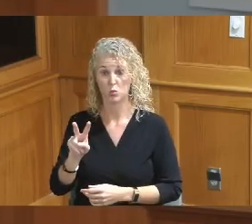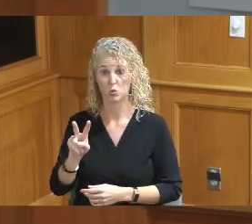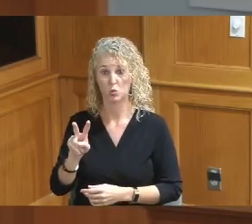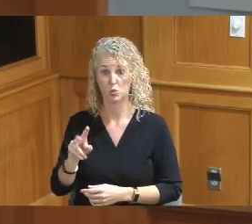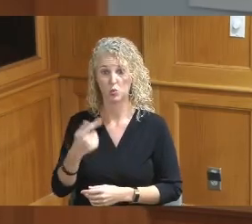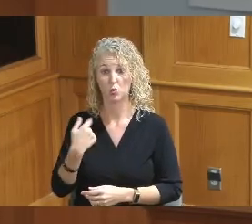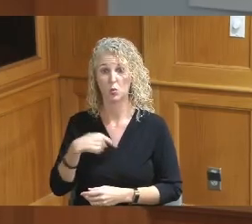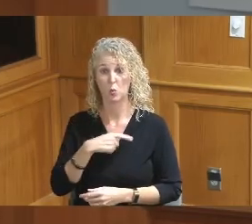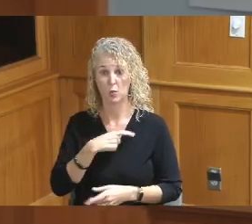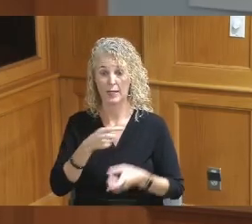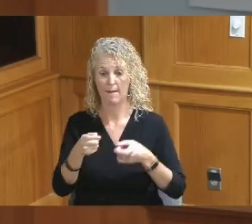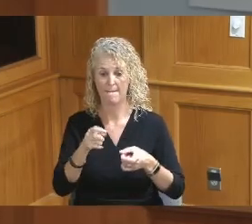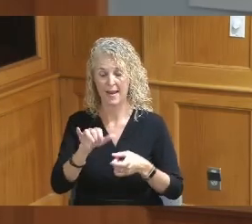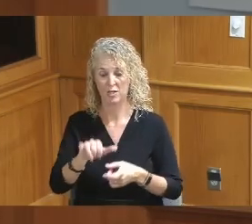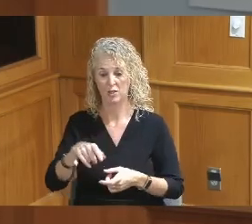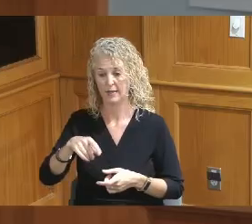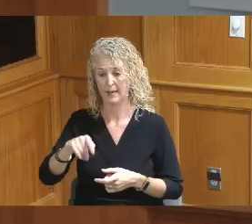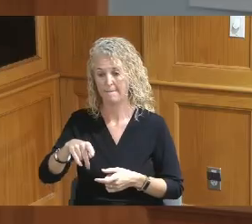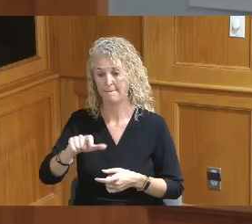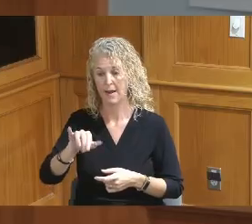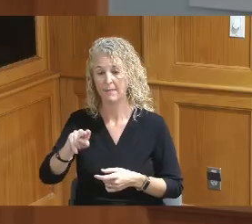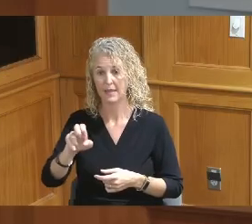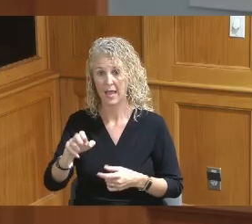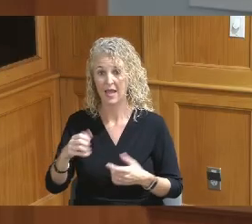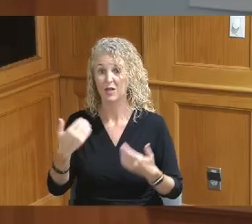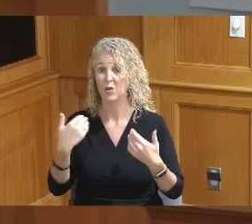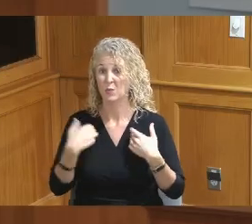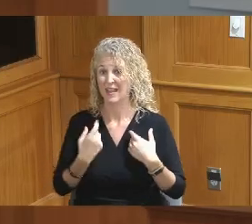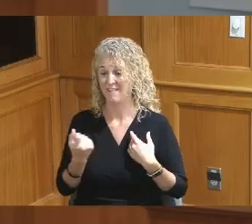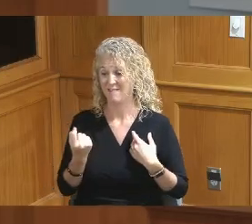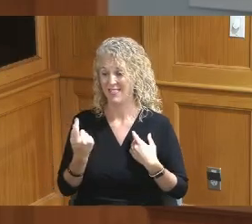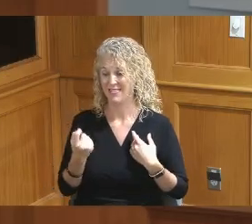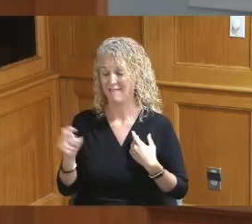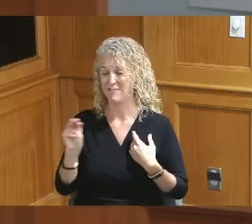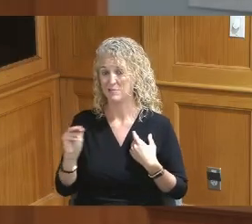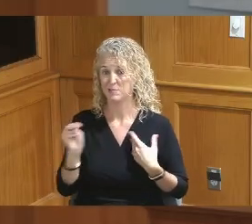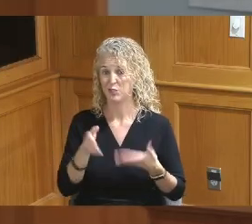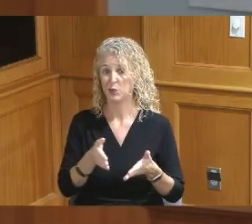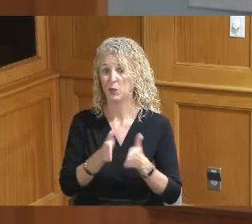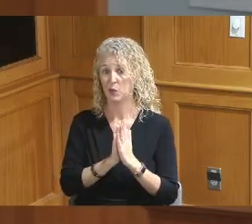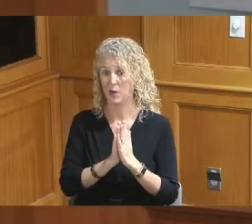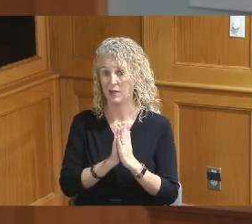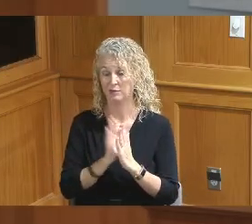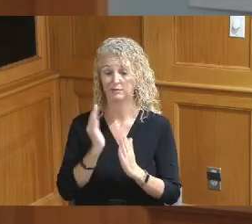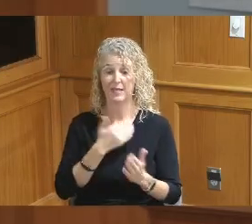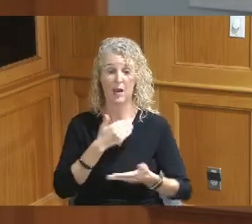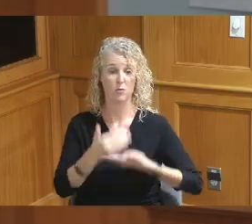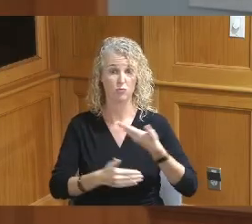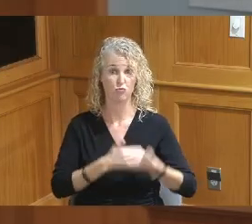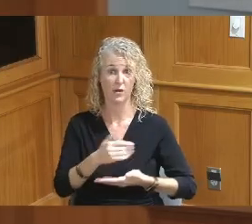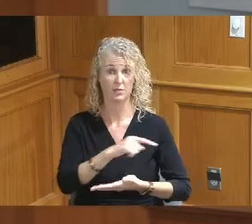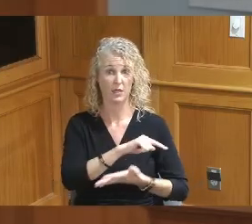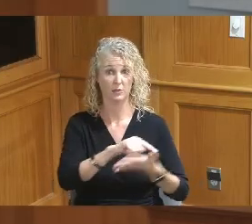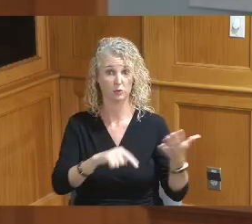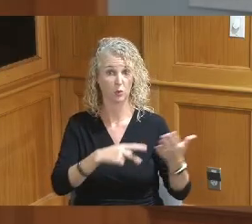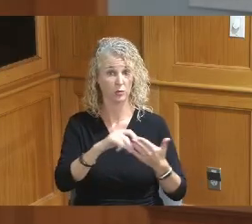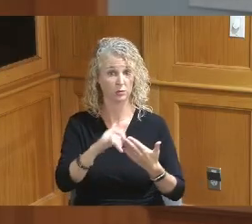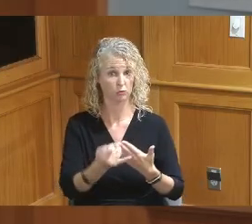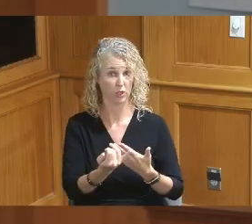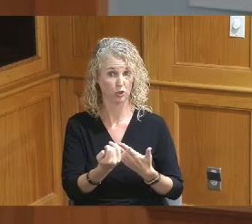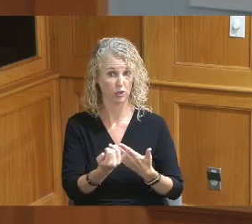are managing that pipeline of $11 million or so of project requests. The way that we work the process is those projects